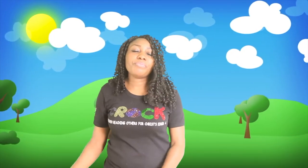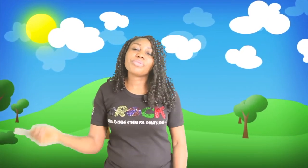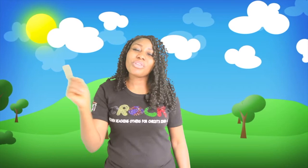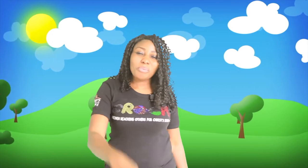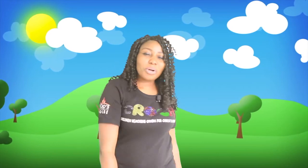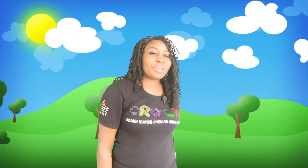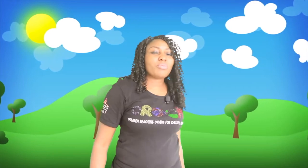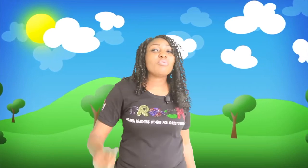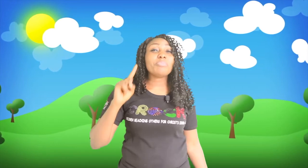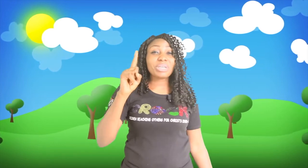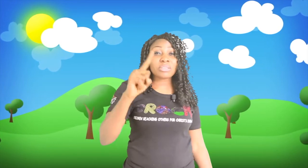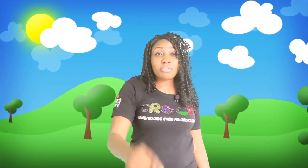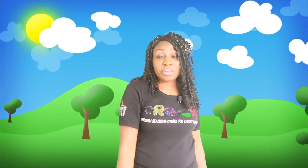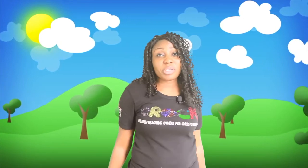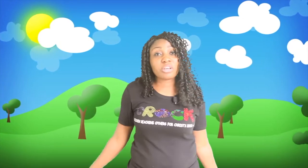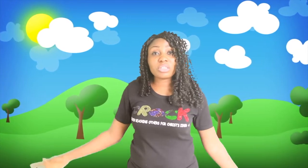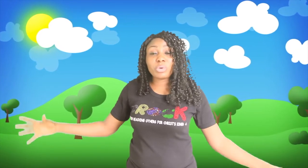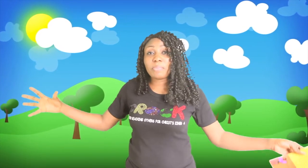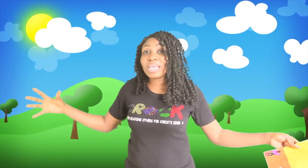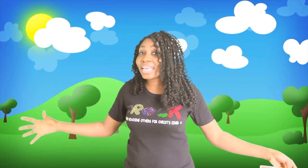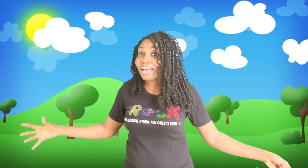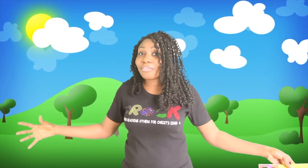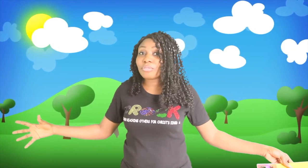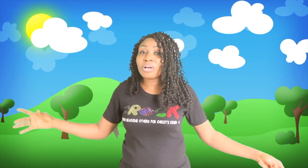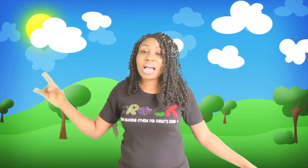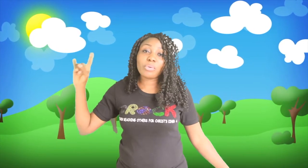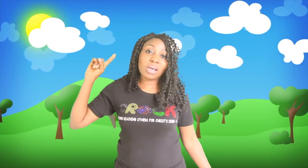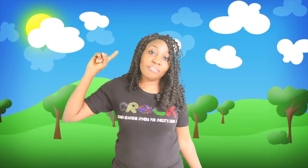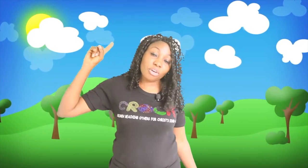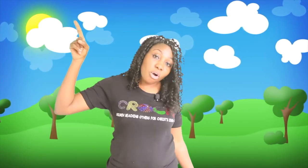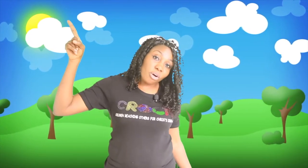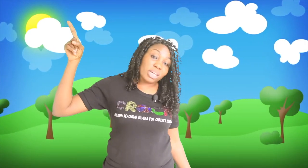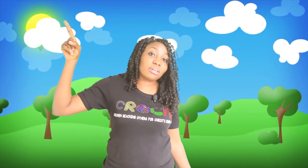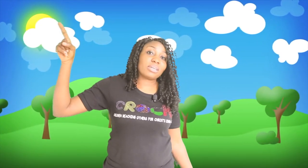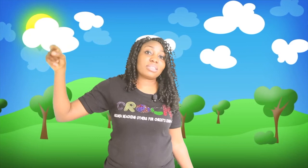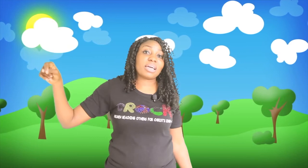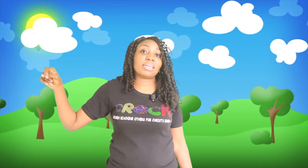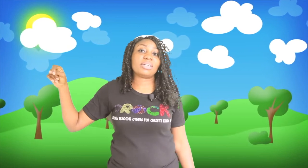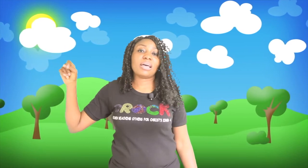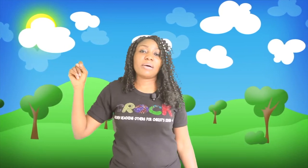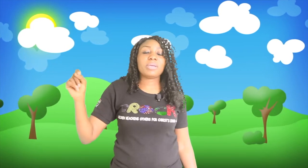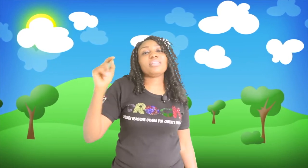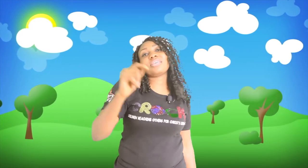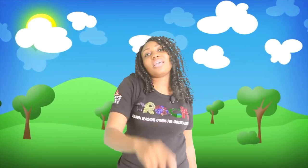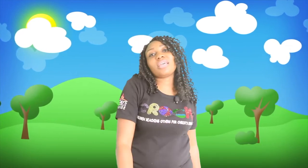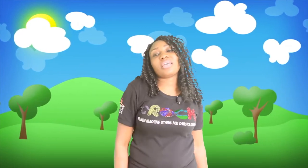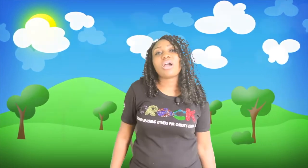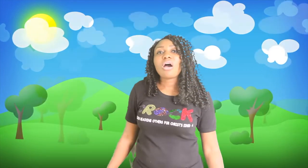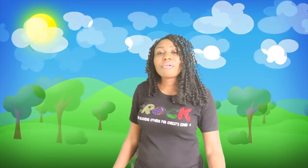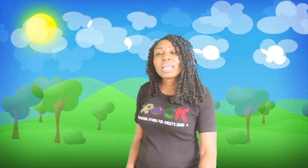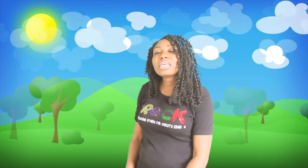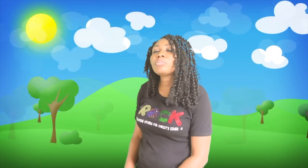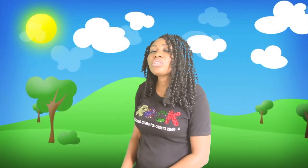people. Don't worry, we will beat COVID because we are being careful and we have God at our side.